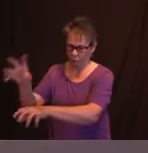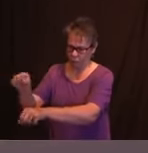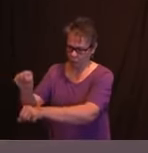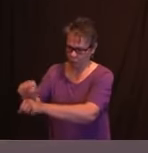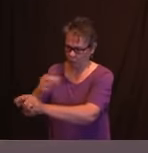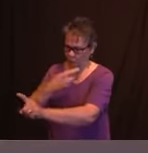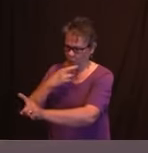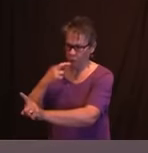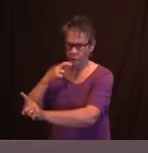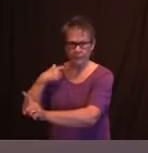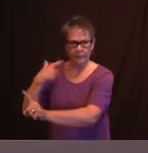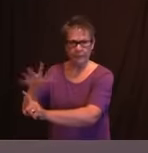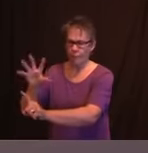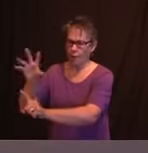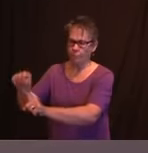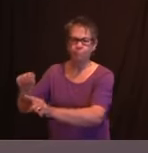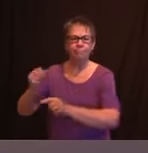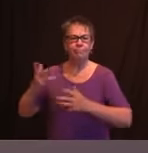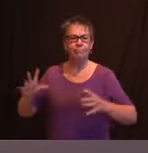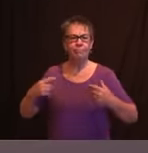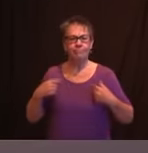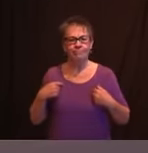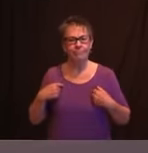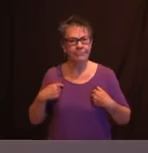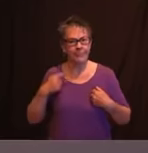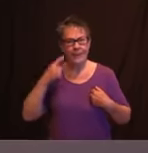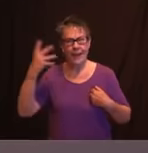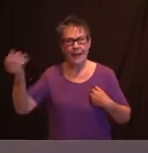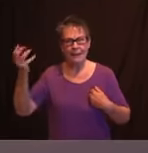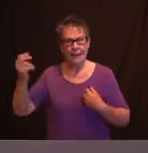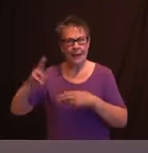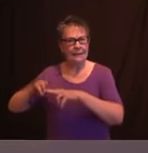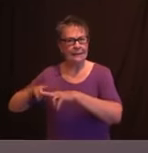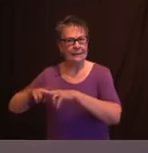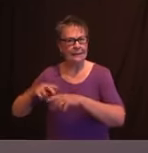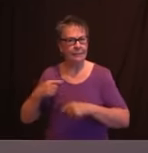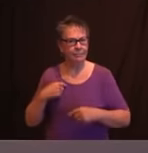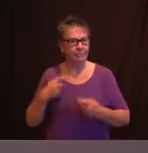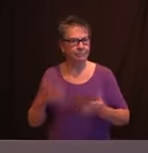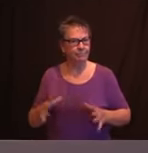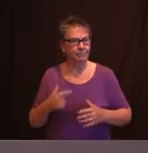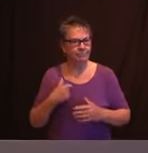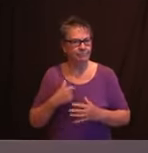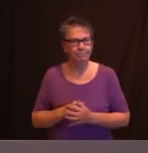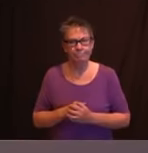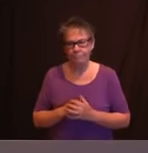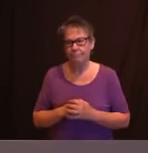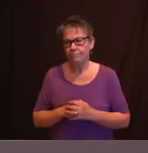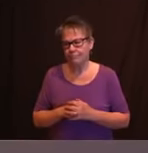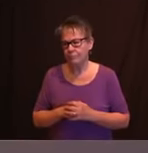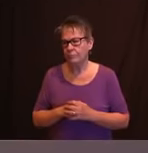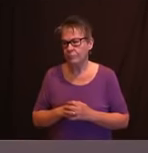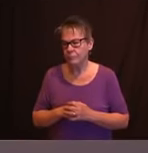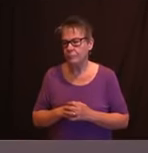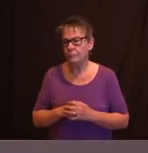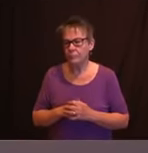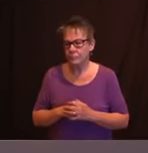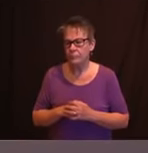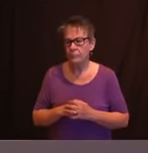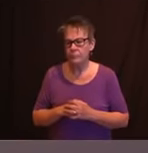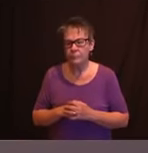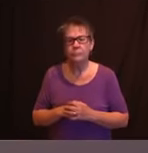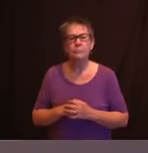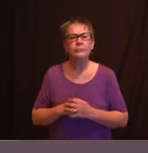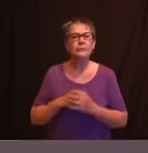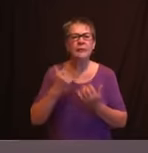because it's basic stuff. But we've put the investment into testing. We'll be talking to you about contact tracing sometime within